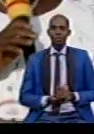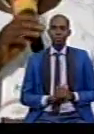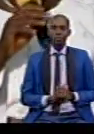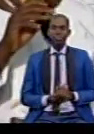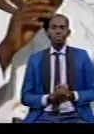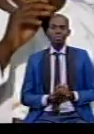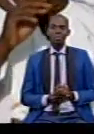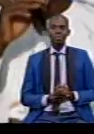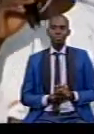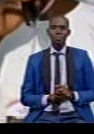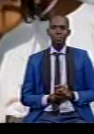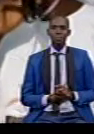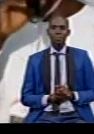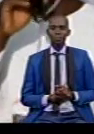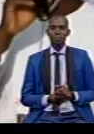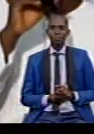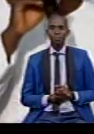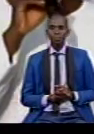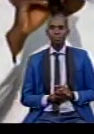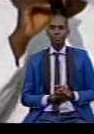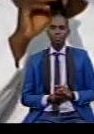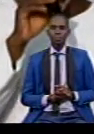able to heal,